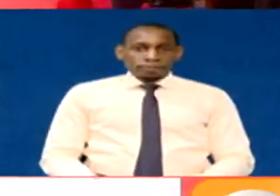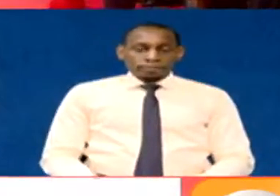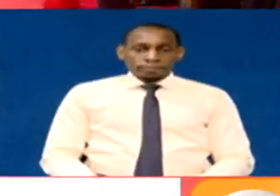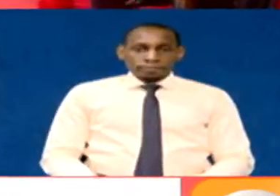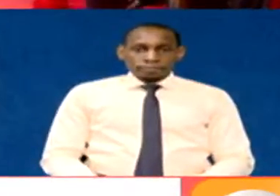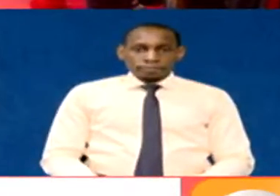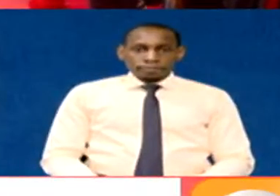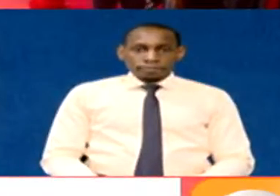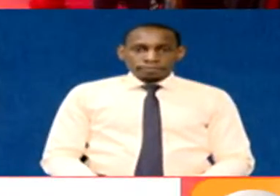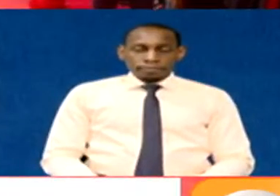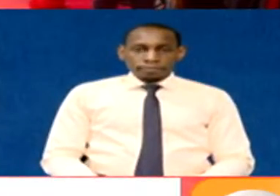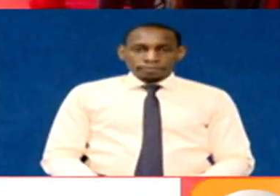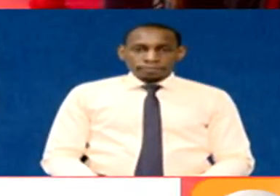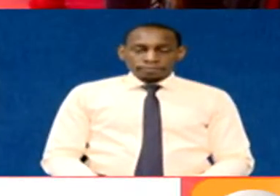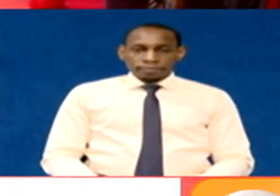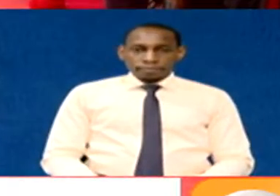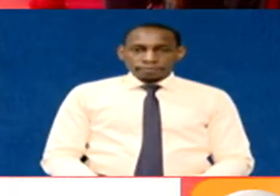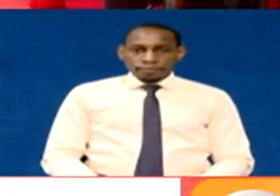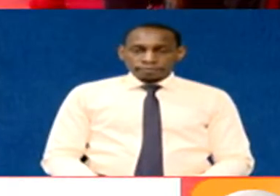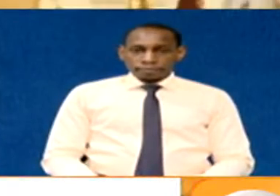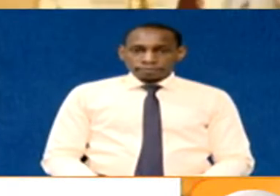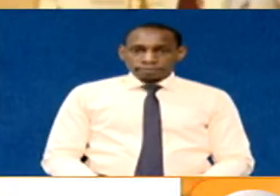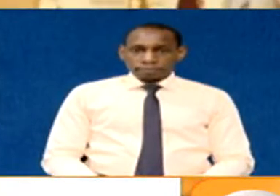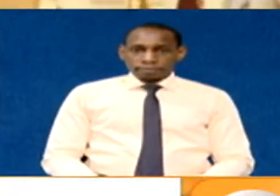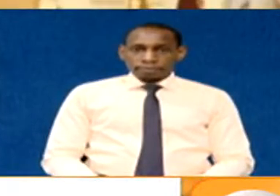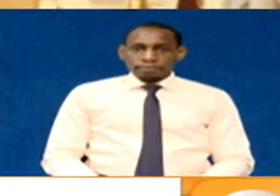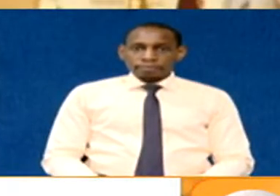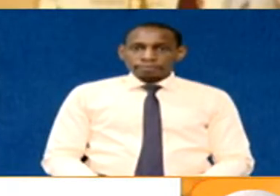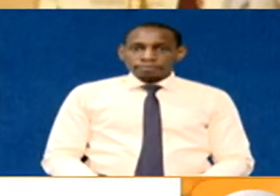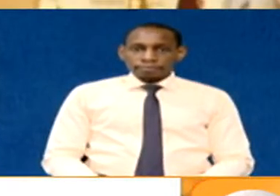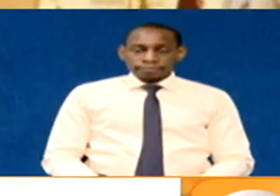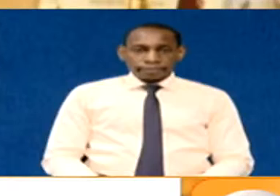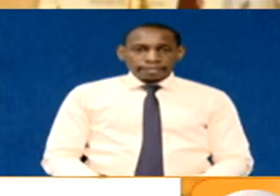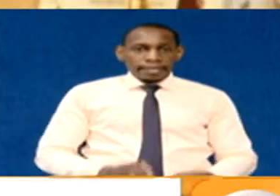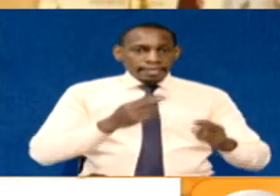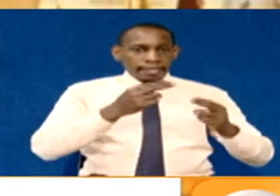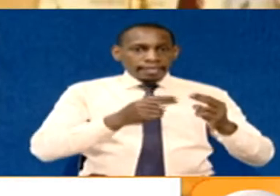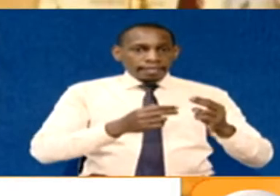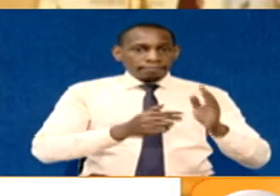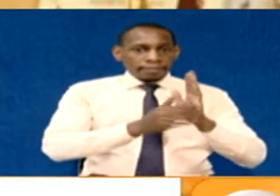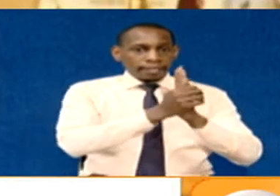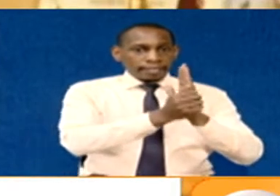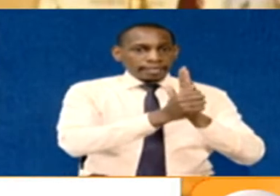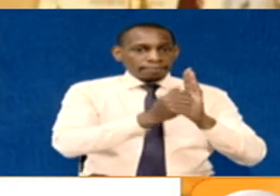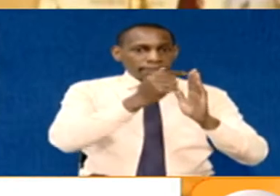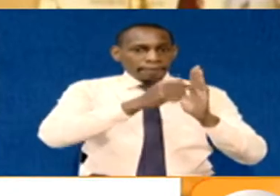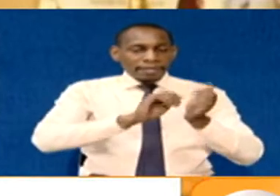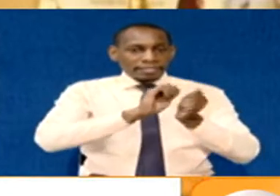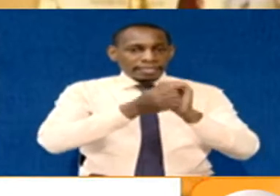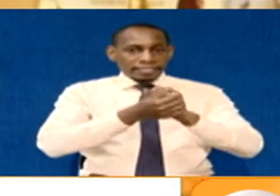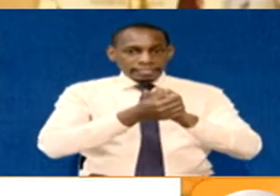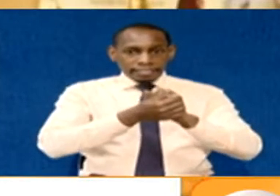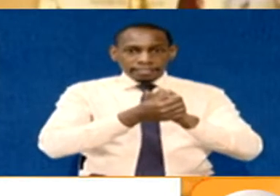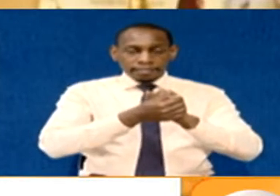If it pleases Your Excellency, it is now my humble duty. The names have changed. All of those, them?